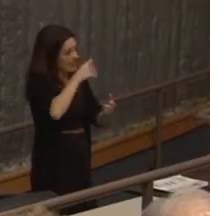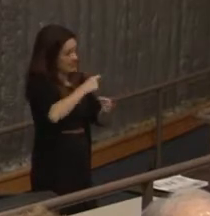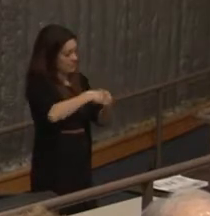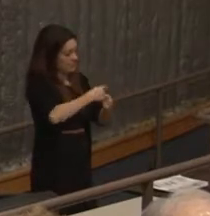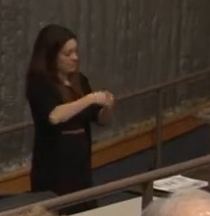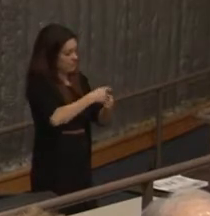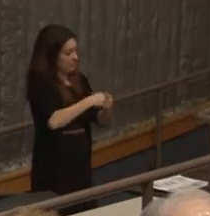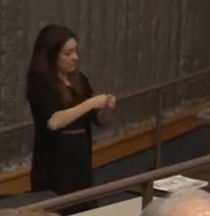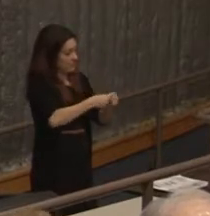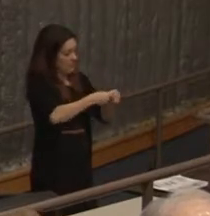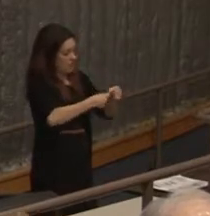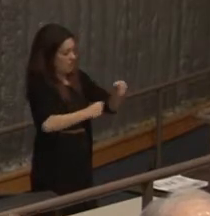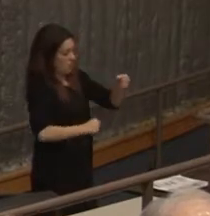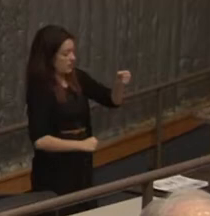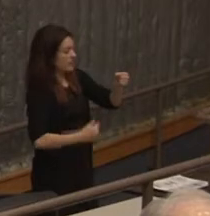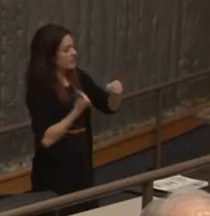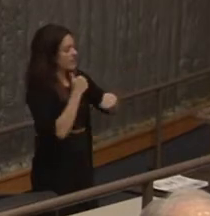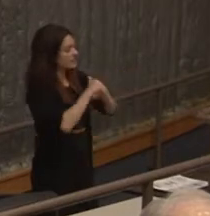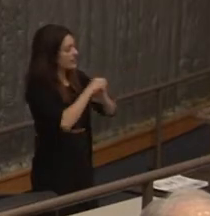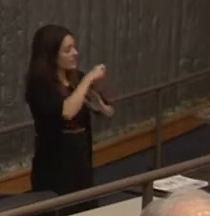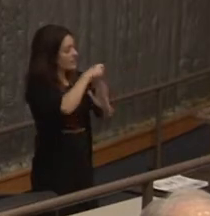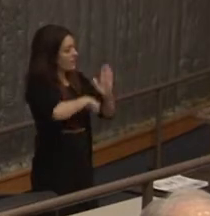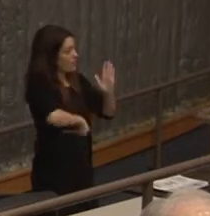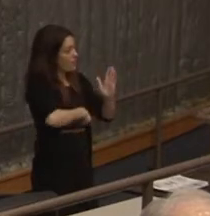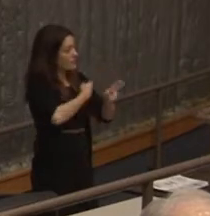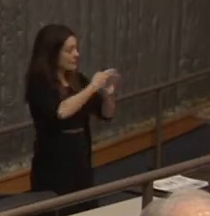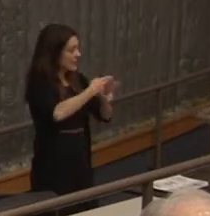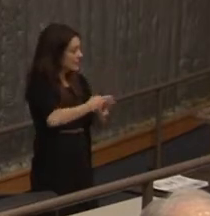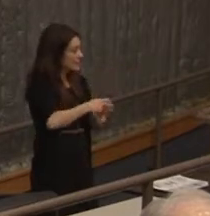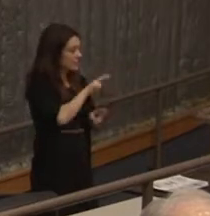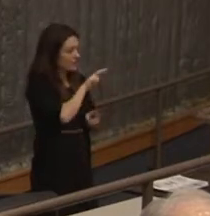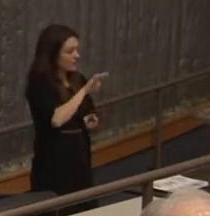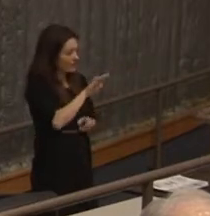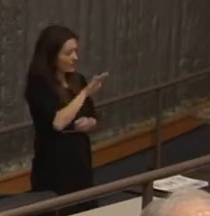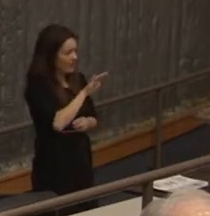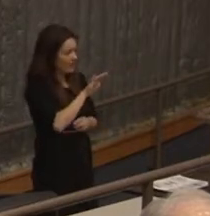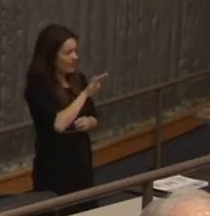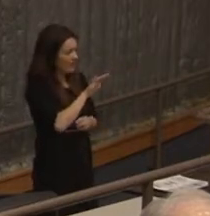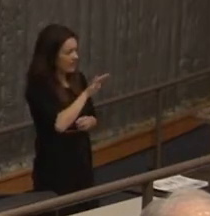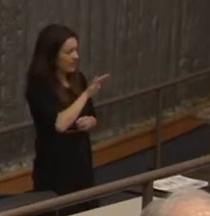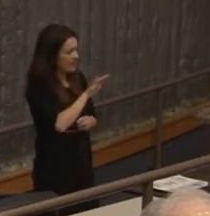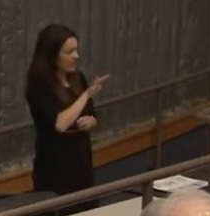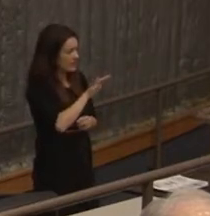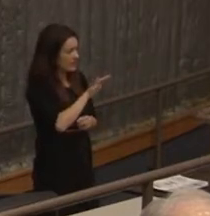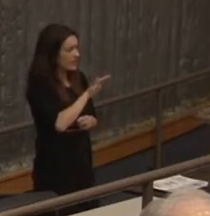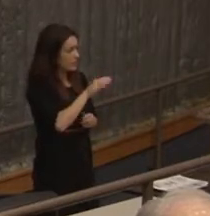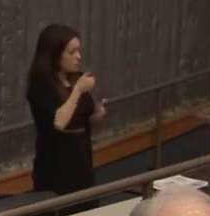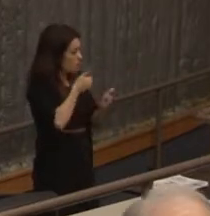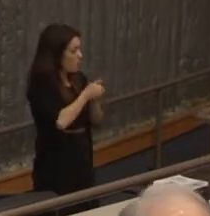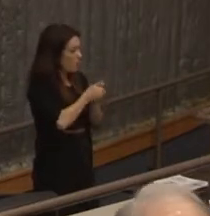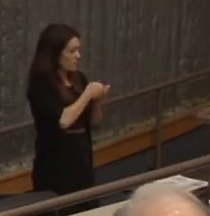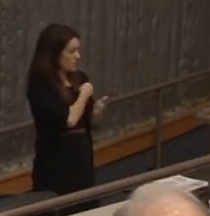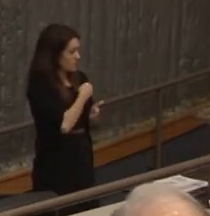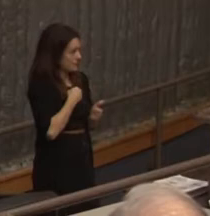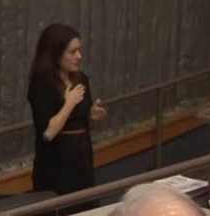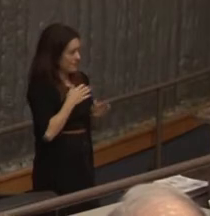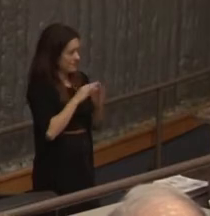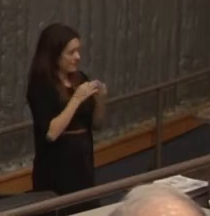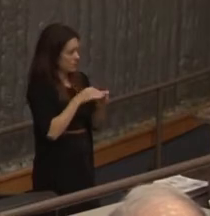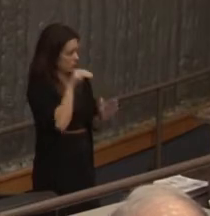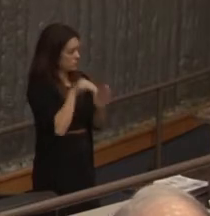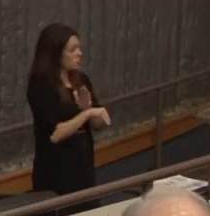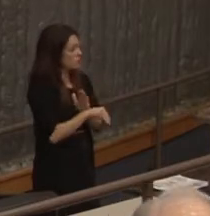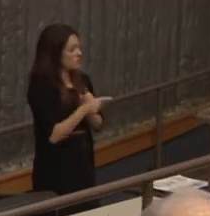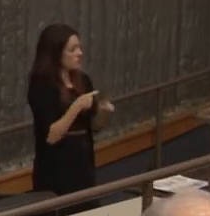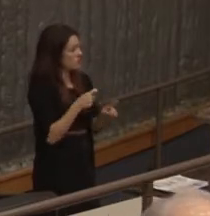unrolled it. He said, last night I wrote down the names of 35 immediate members of my immediate family who were murdered by